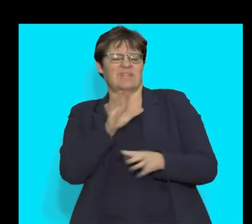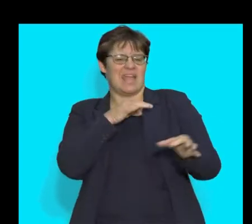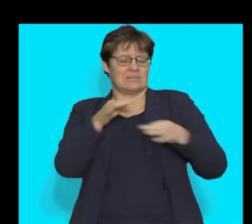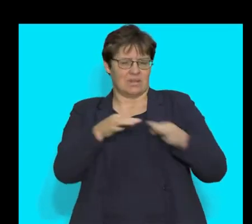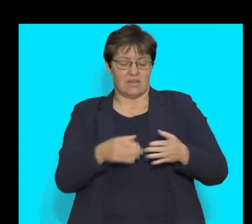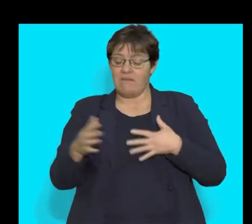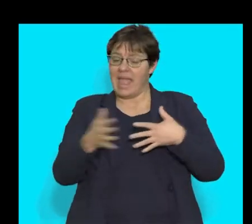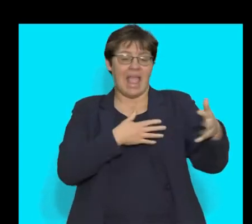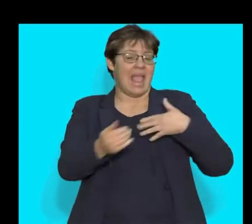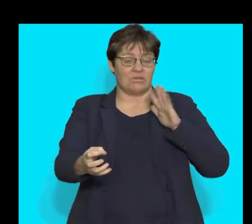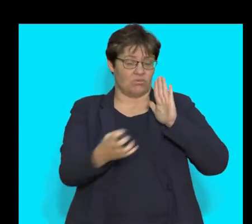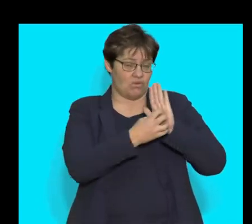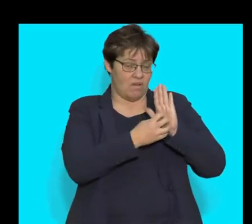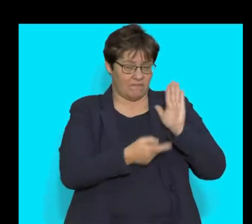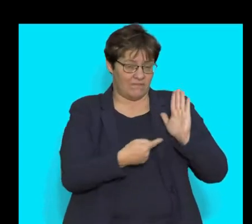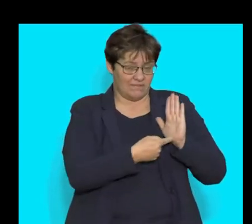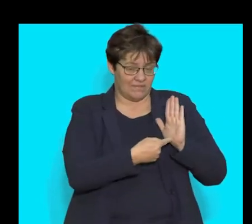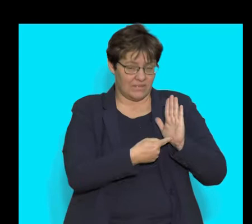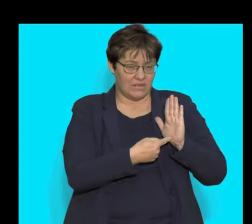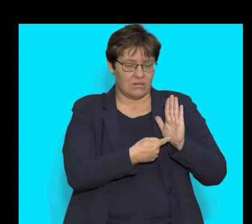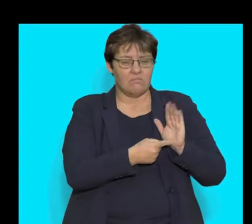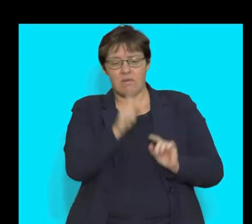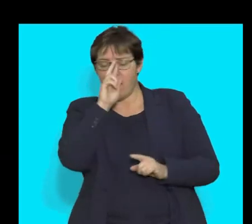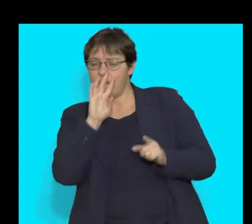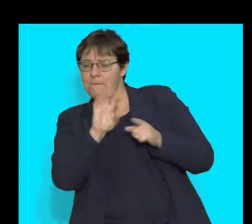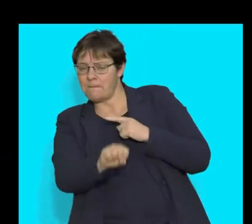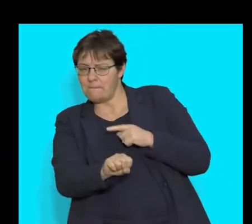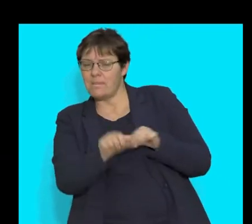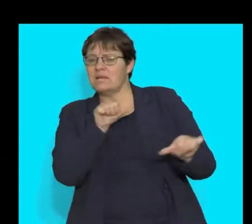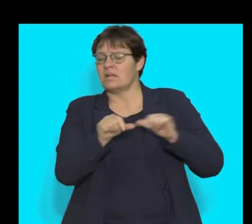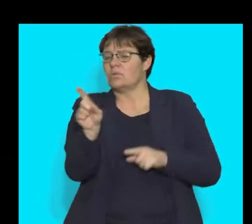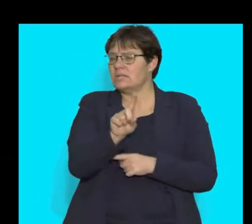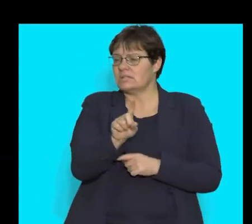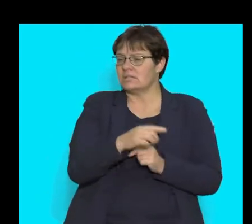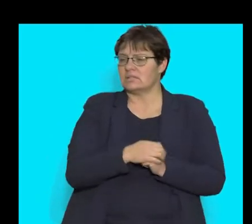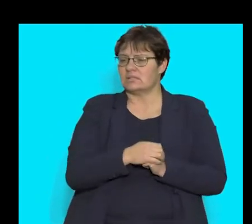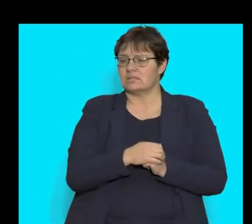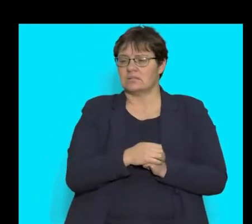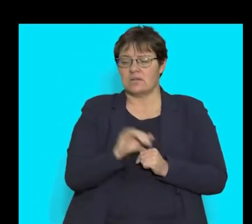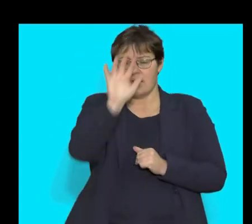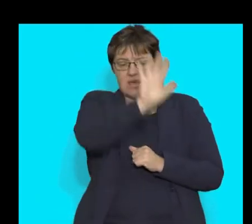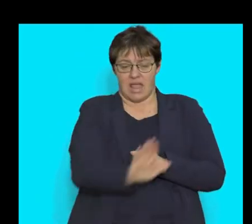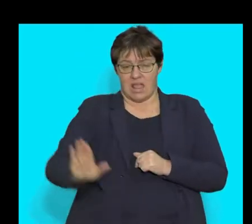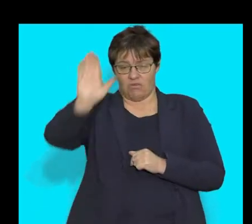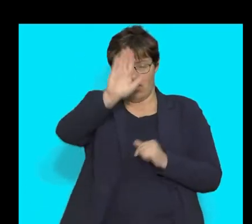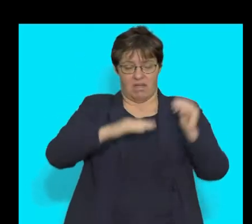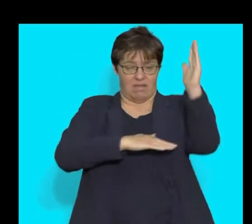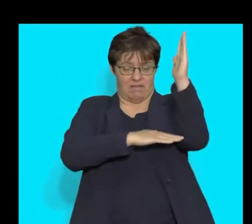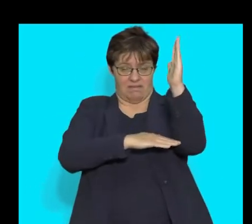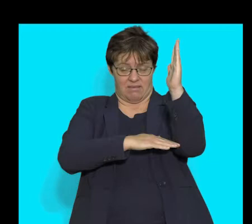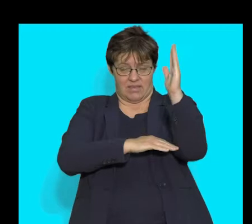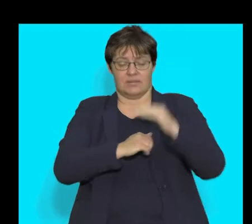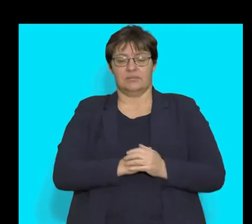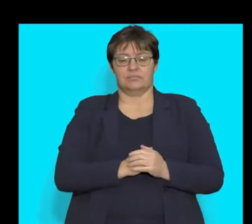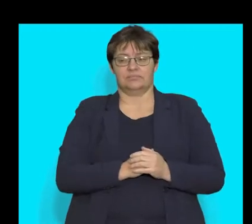just said. For any graph, we need to recognize, mostly in science, we look at only this quadrant. So